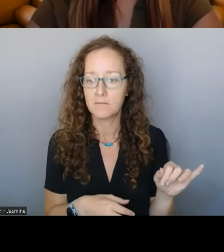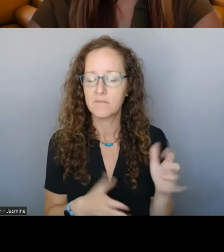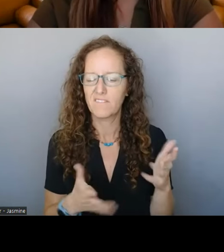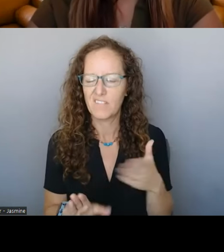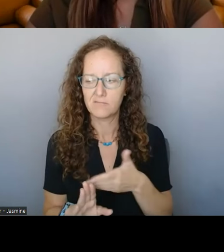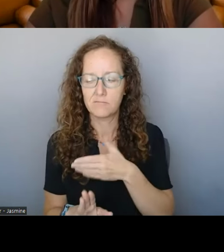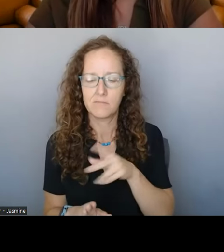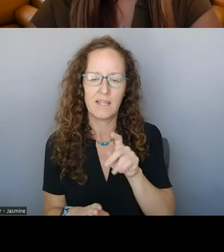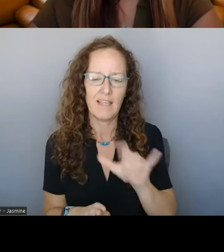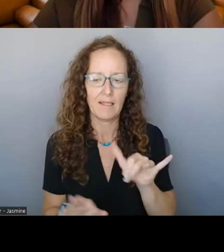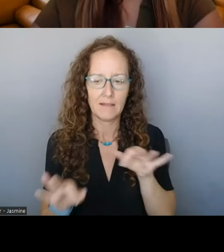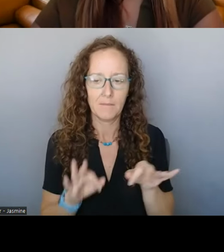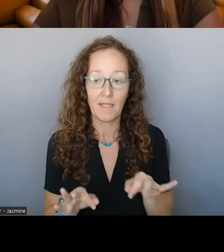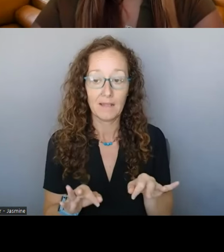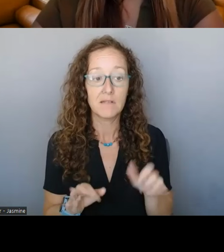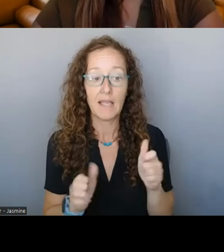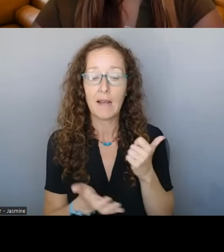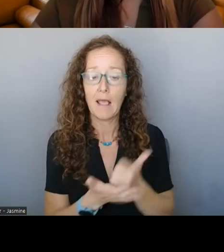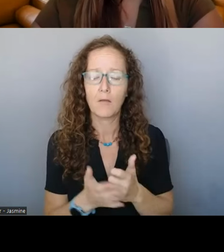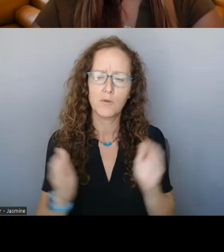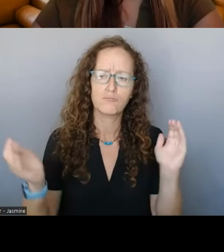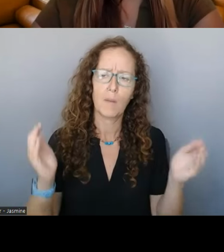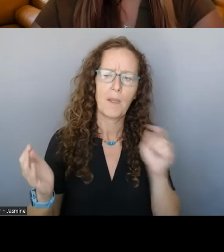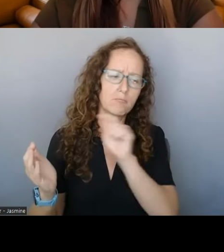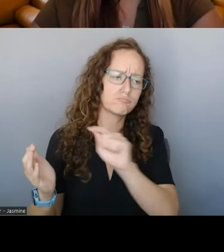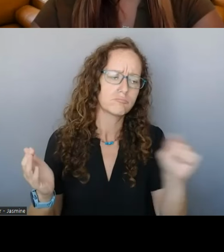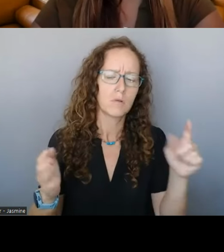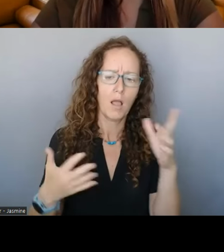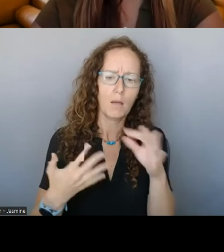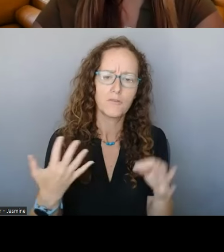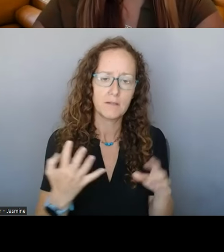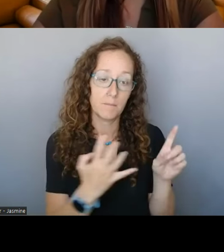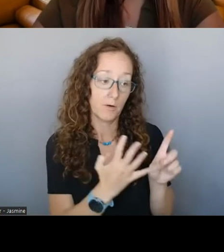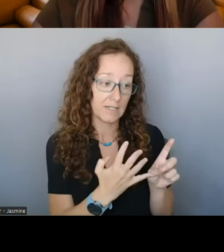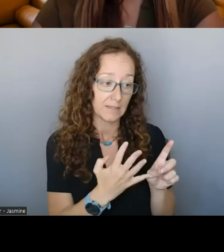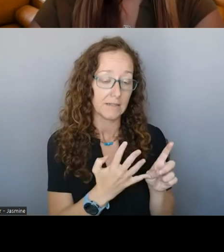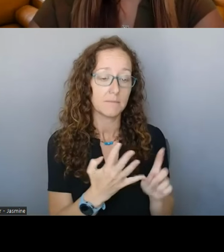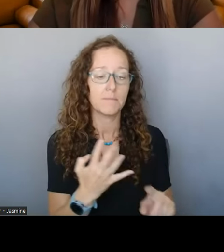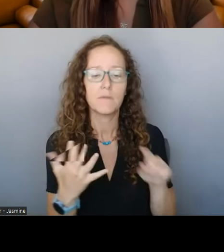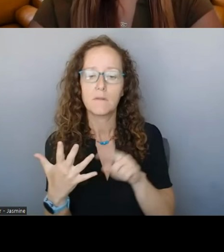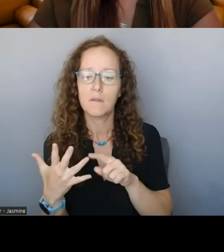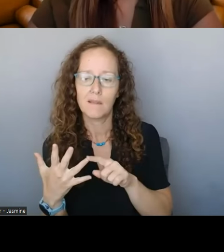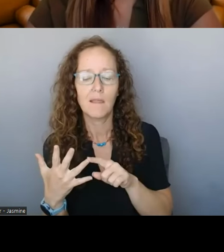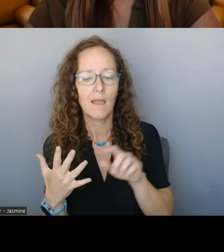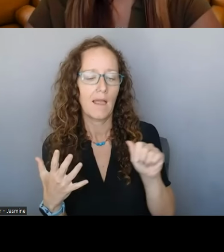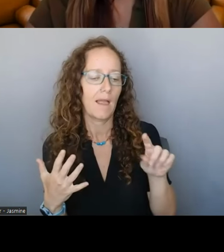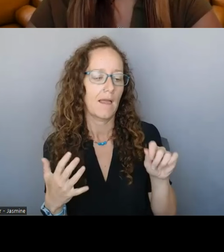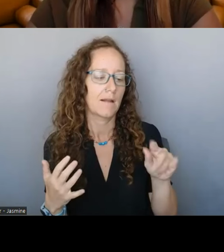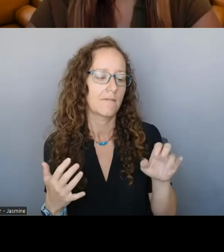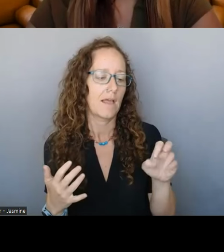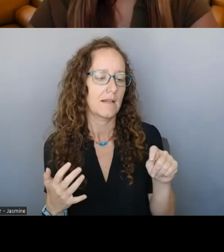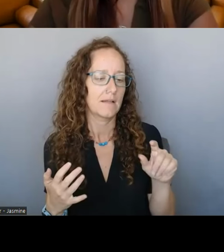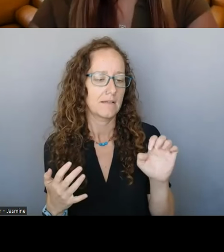plan options. So not only for Part D, but also for your Medicare Advantage plans as well. But specifically for